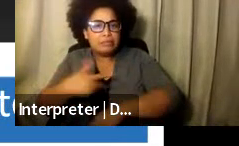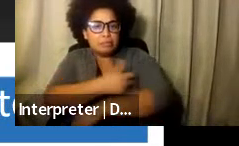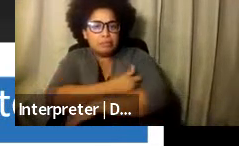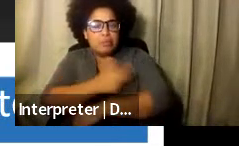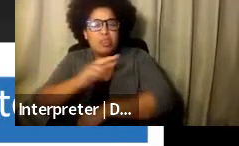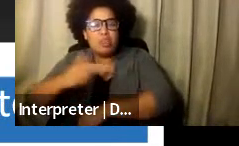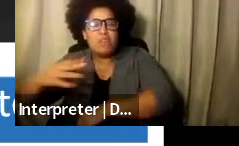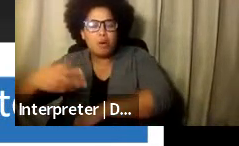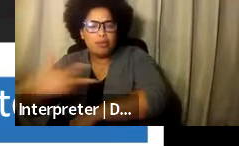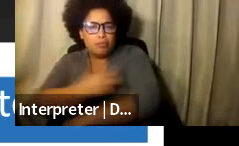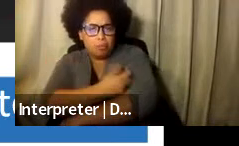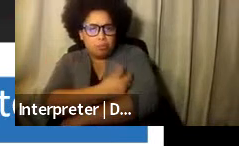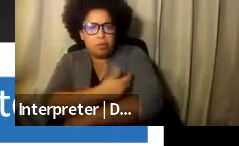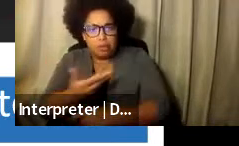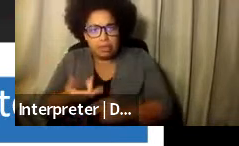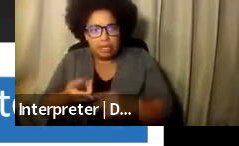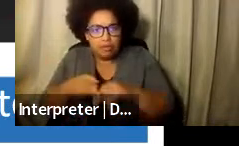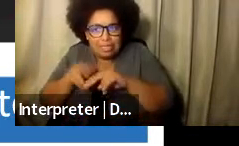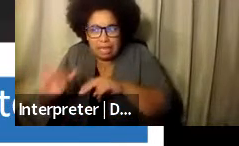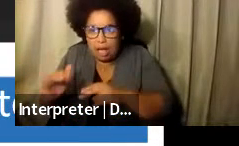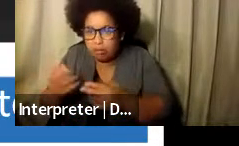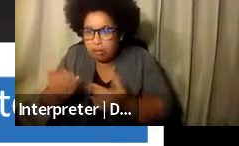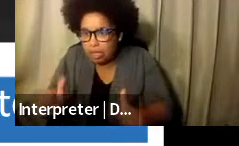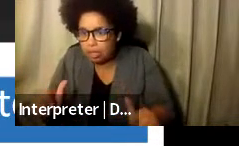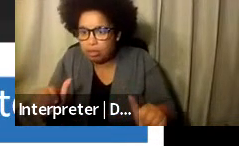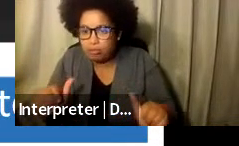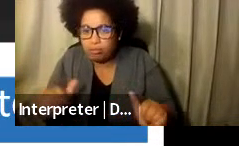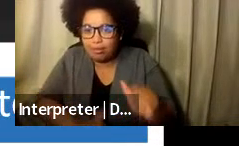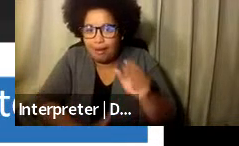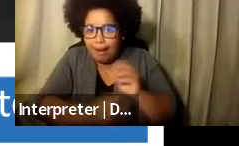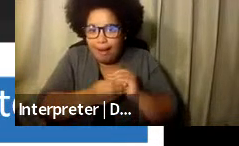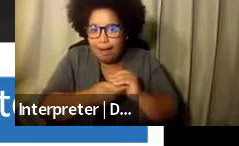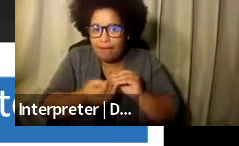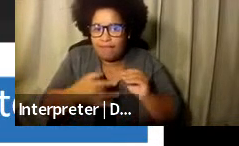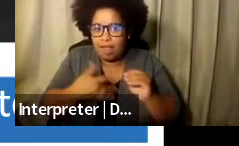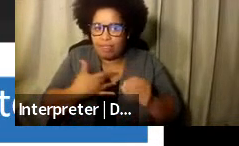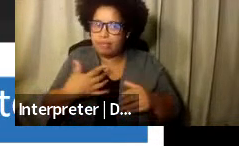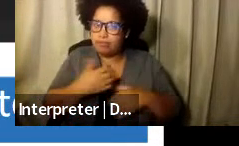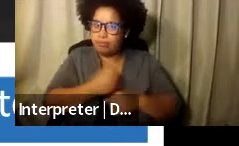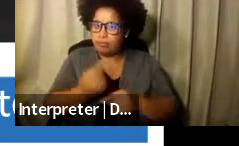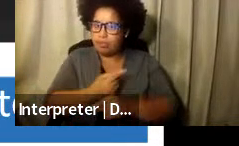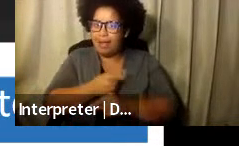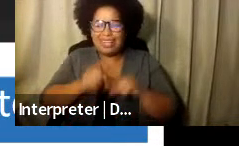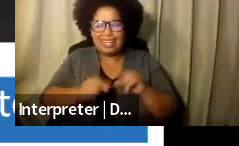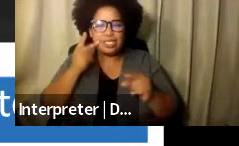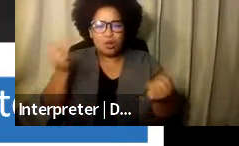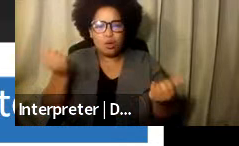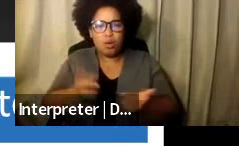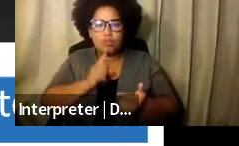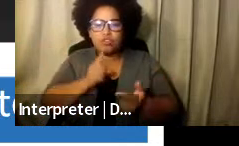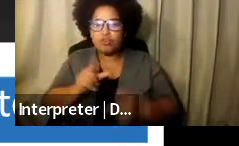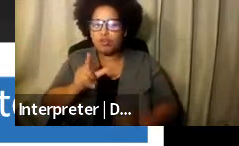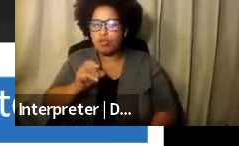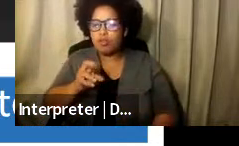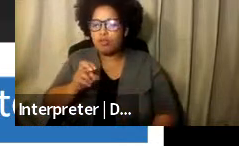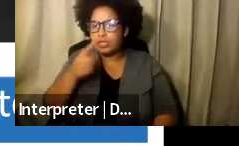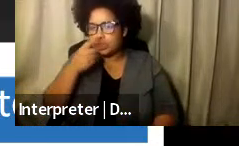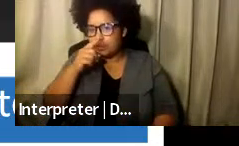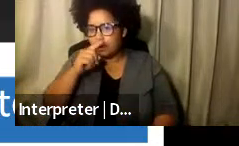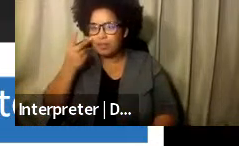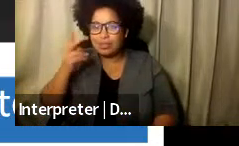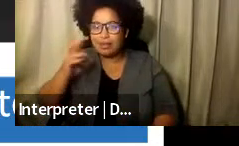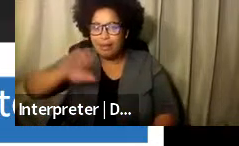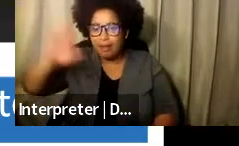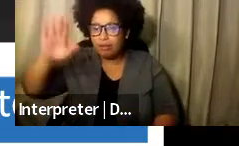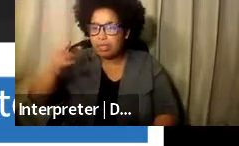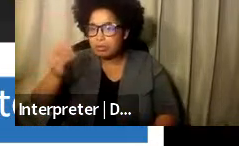uptake? So let me turn that over. And I can't see everyone, so I don't know, Lauren, if you could help if there's a hand